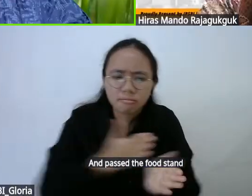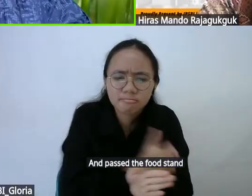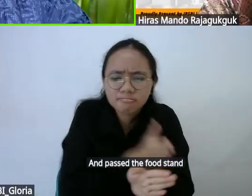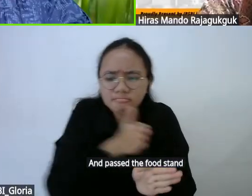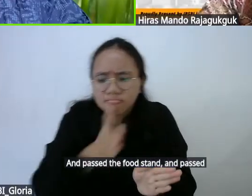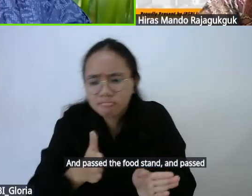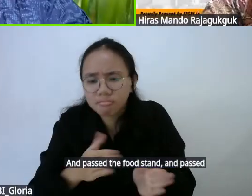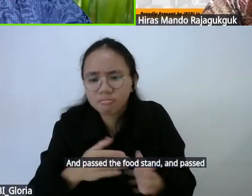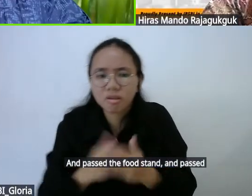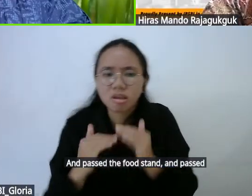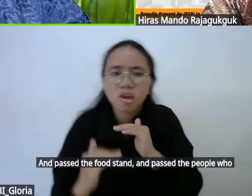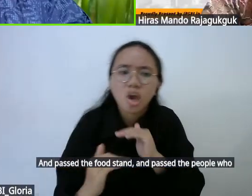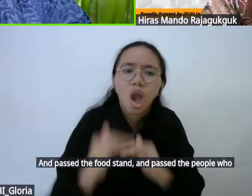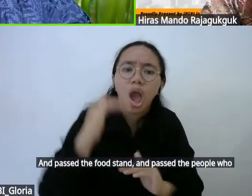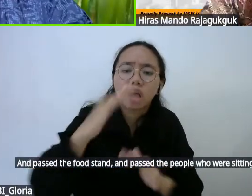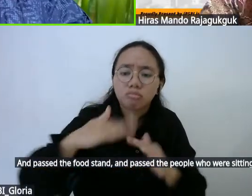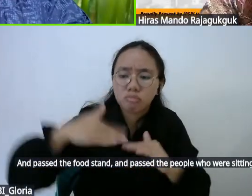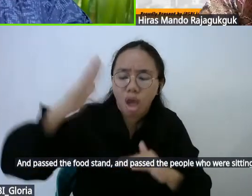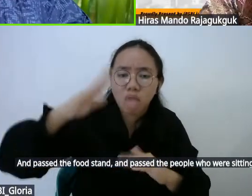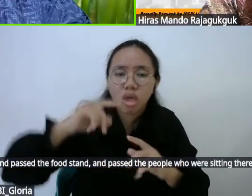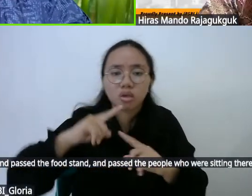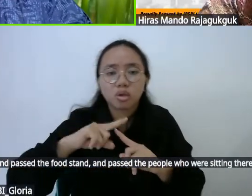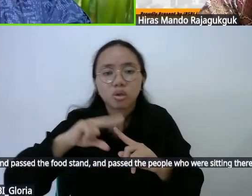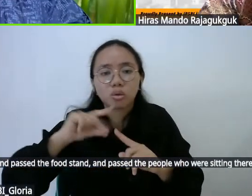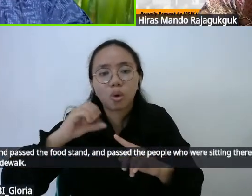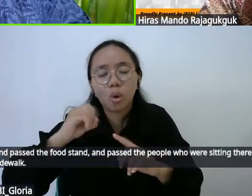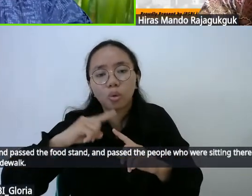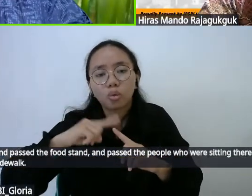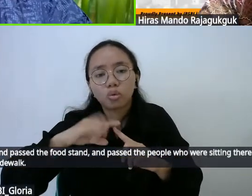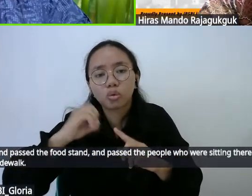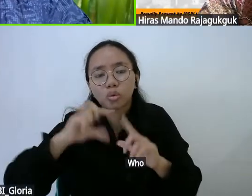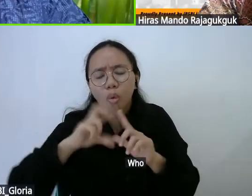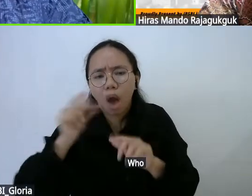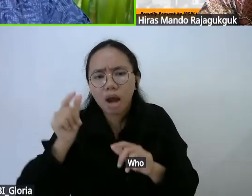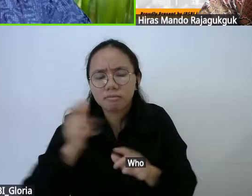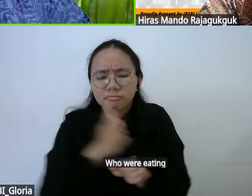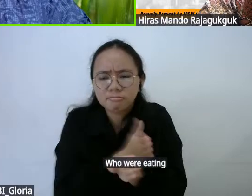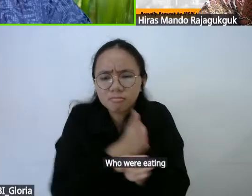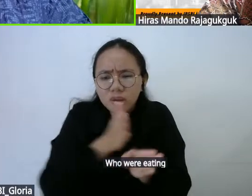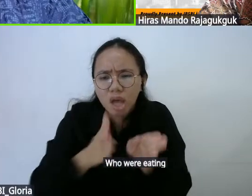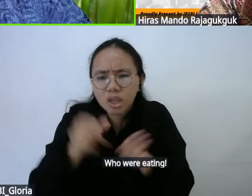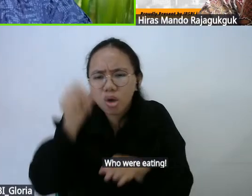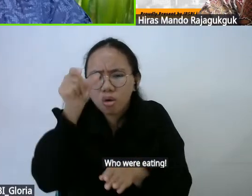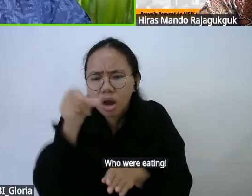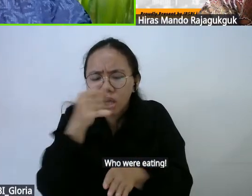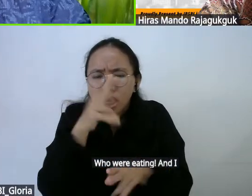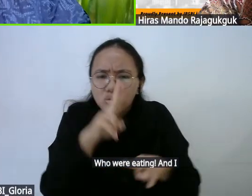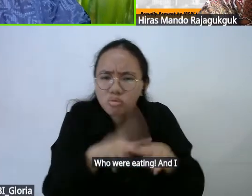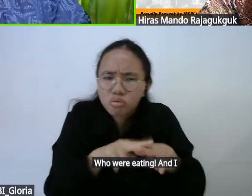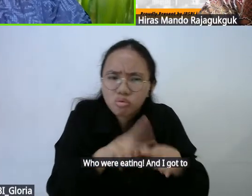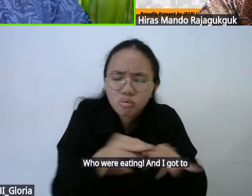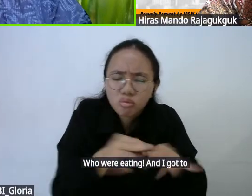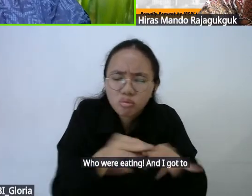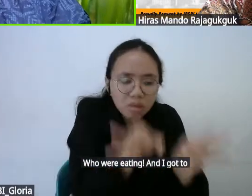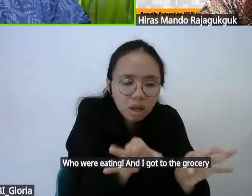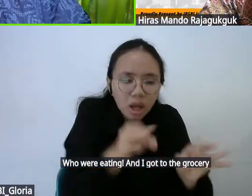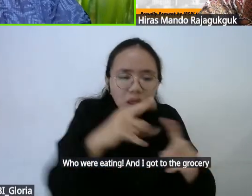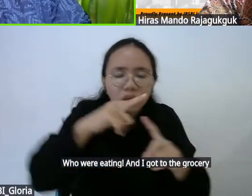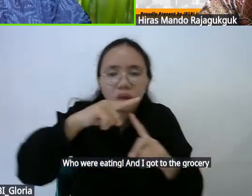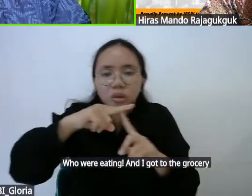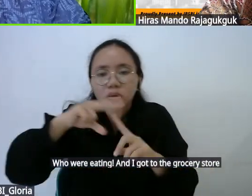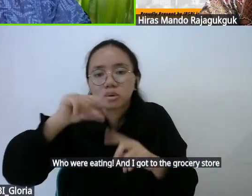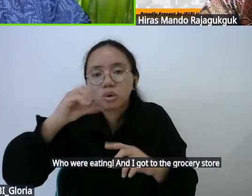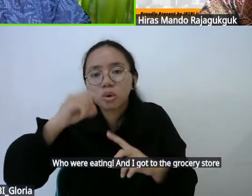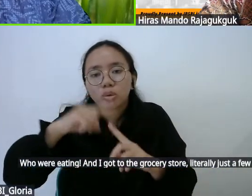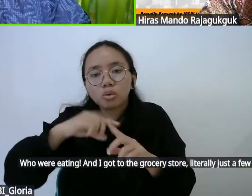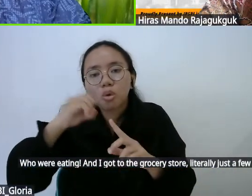past the people who were sitting there on the sidewalk who were eating. And I got to the grocery store, literally just a